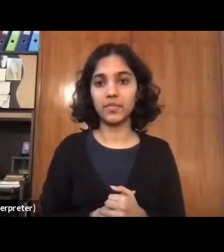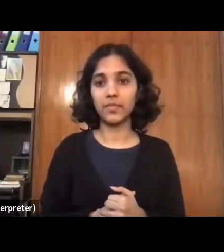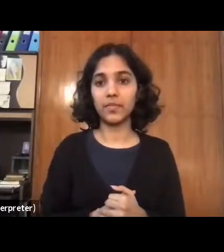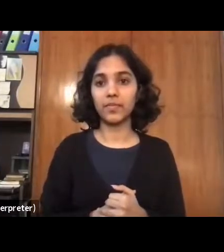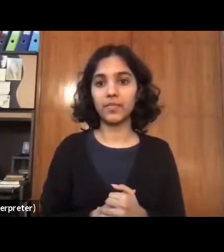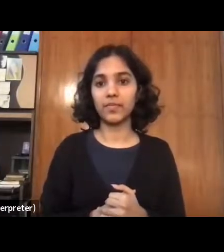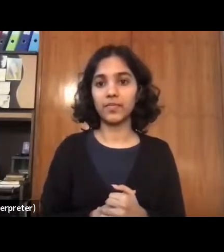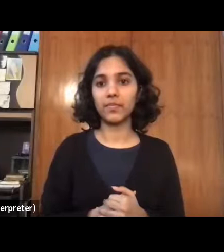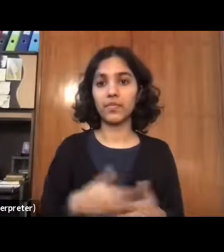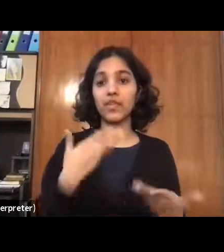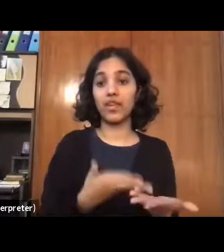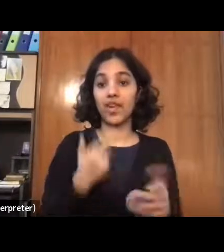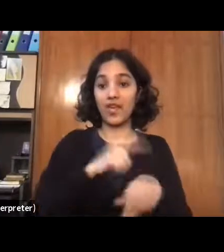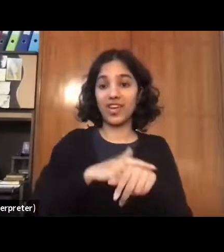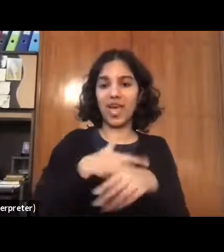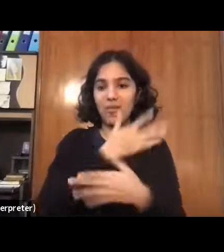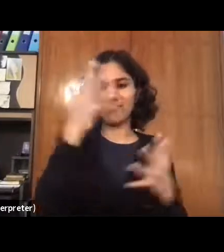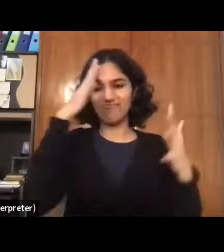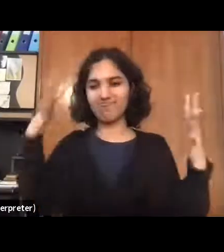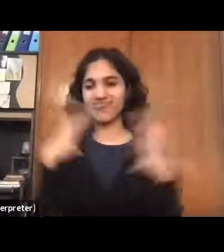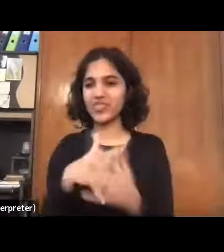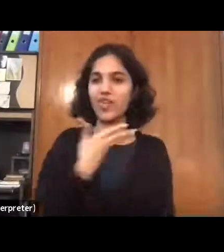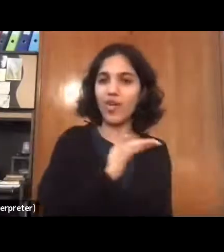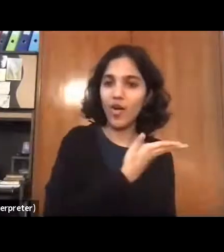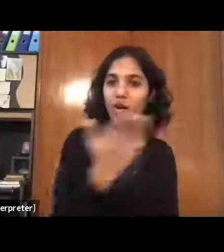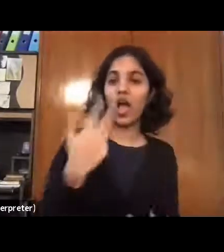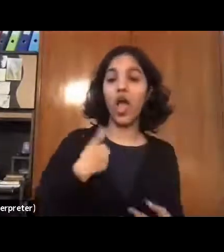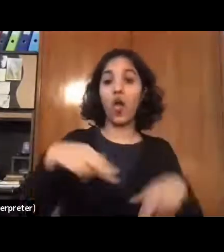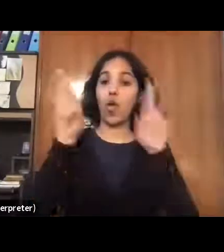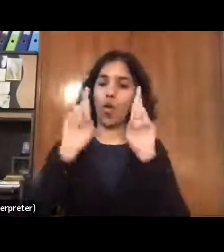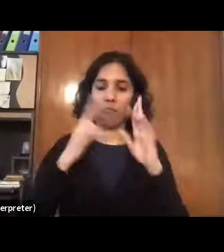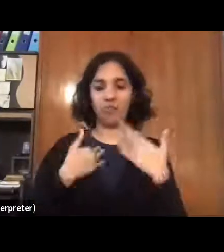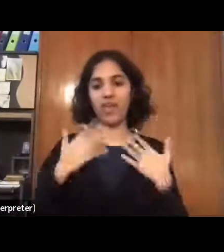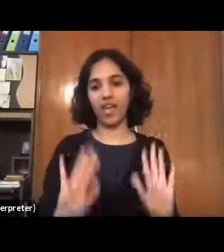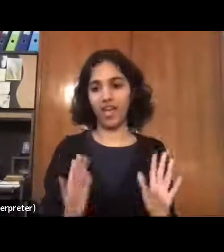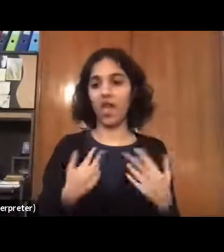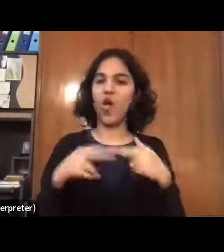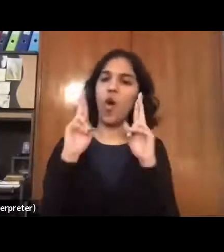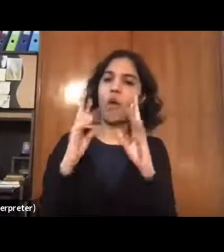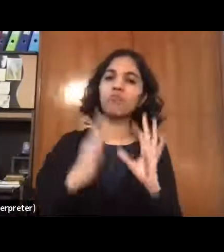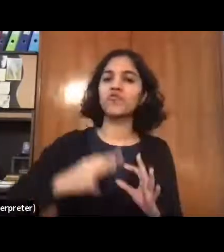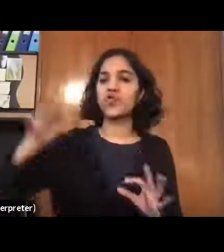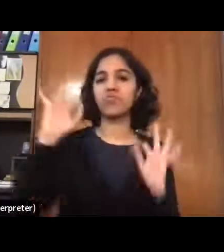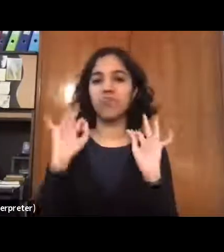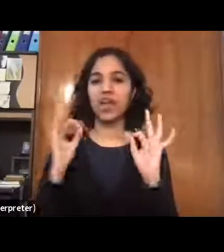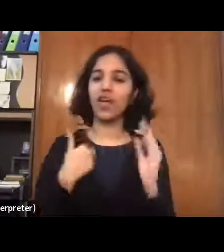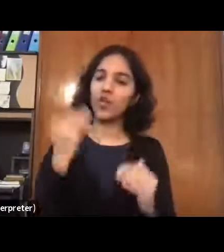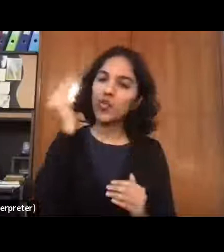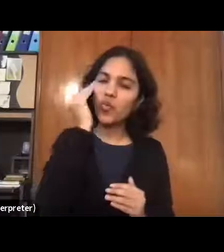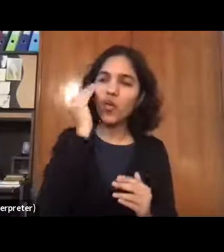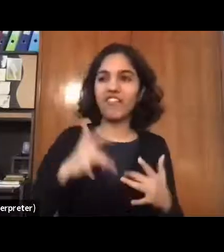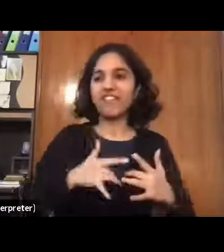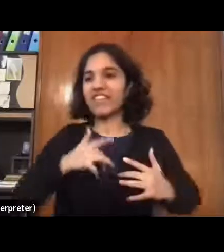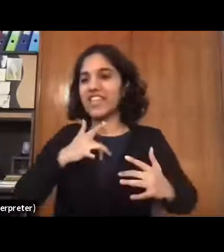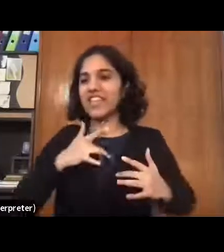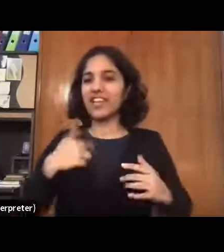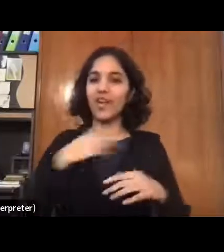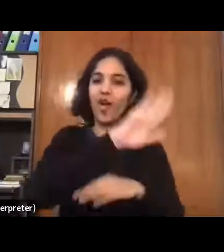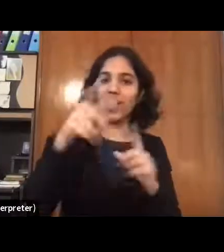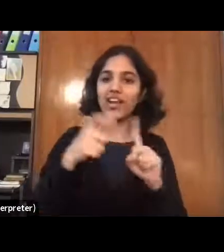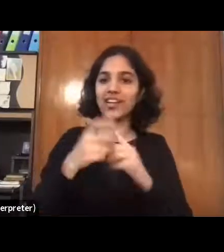despite this time of distress, I have hopes. I have hope that all of us, the sector